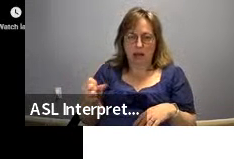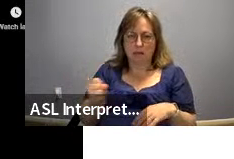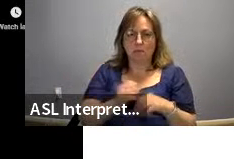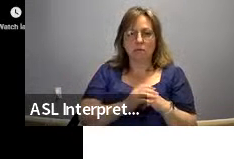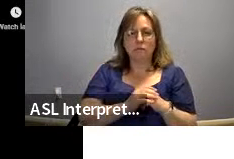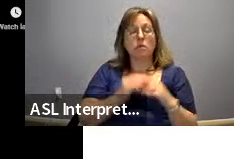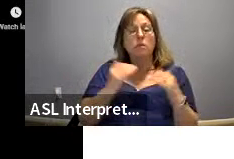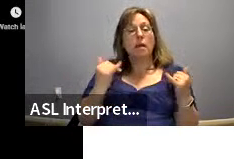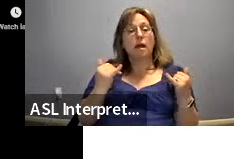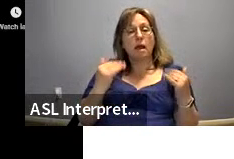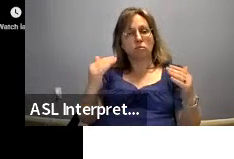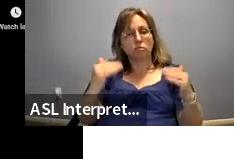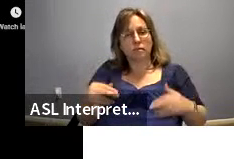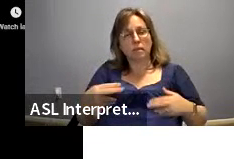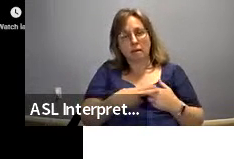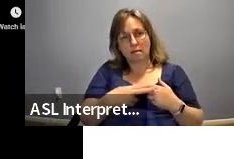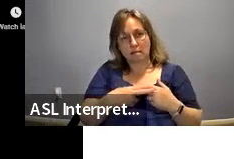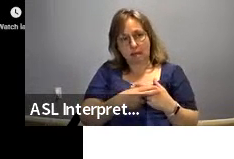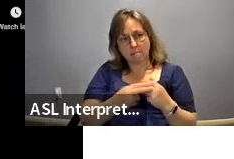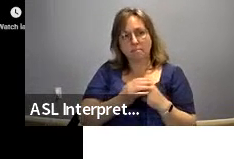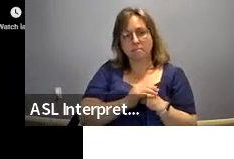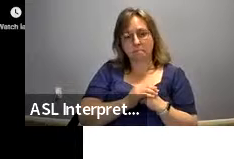slide now.